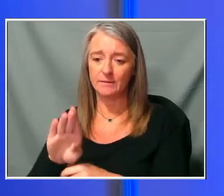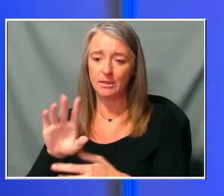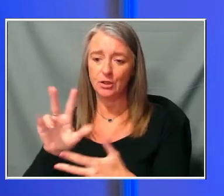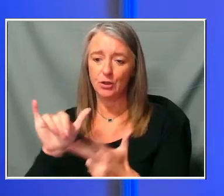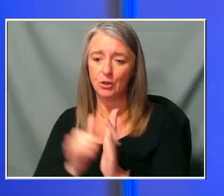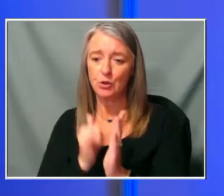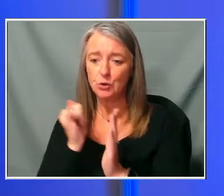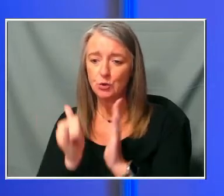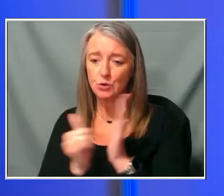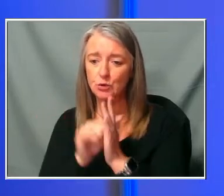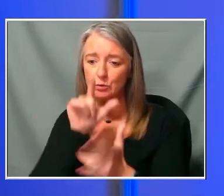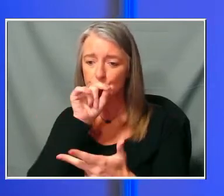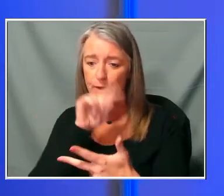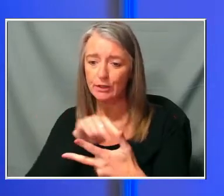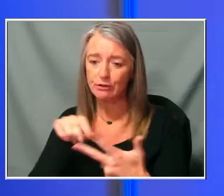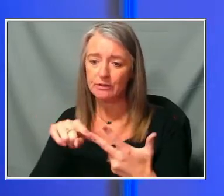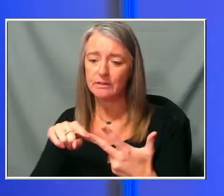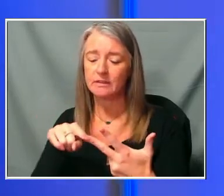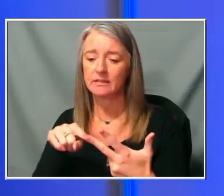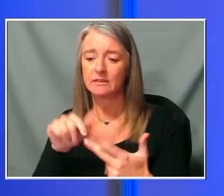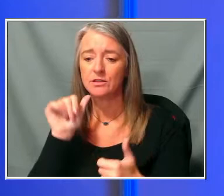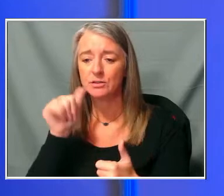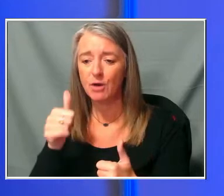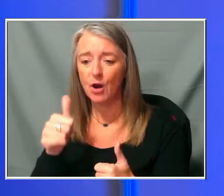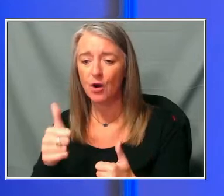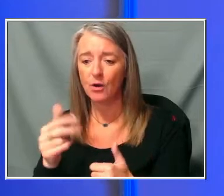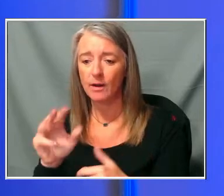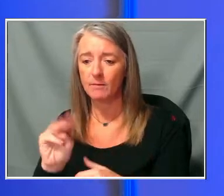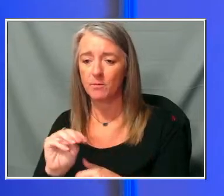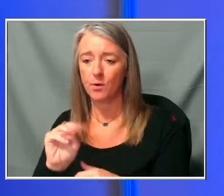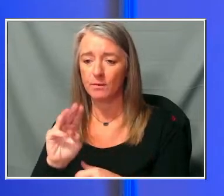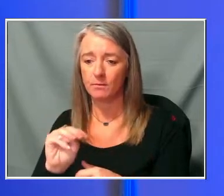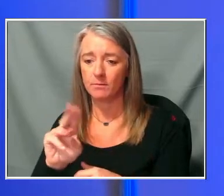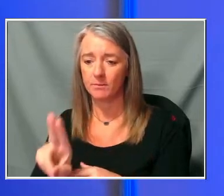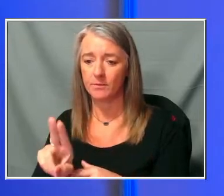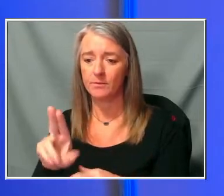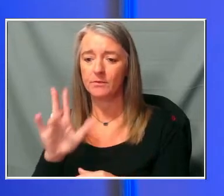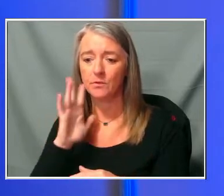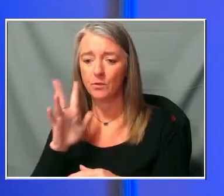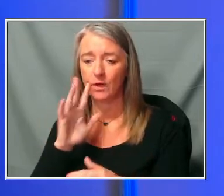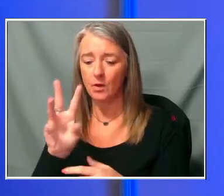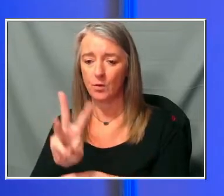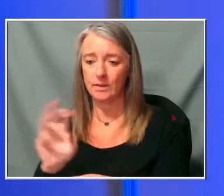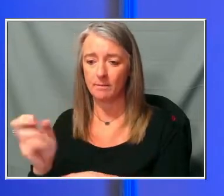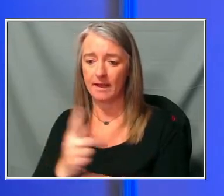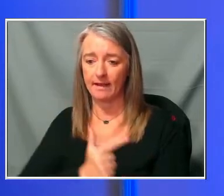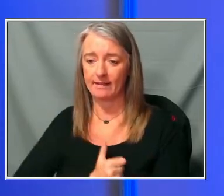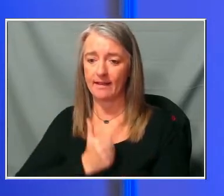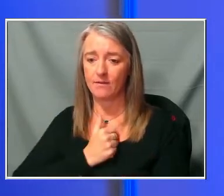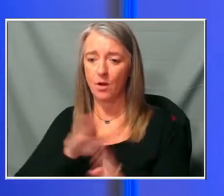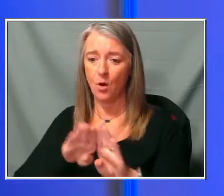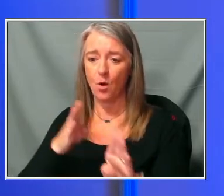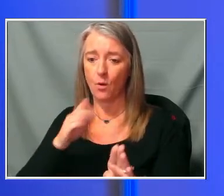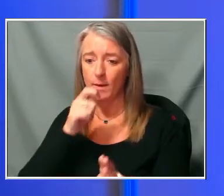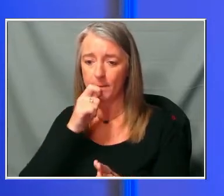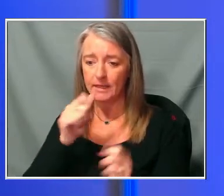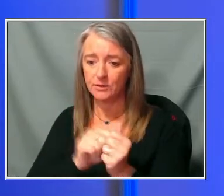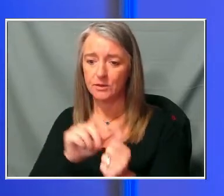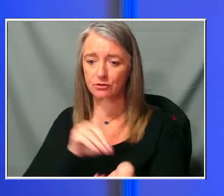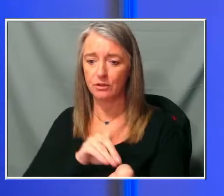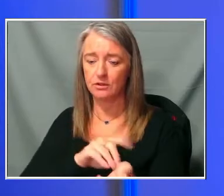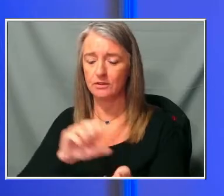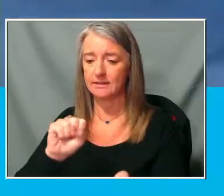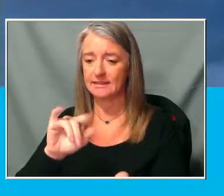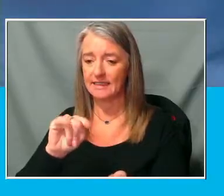Twitter. Tomorrow is another encore presentation of the Morning Medical Update. And then Wednesday, we are back live with open mics with Dr. Stites. Till then, have a